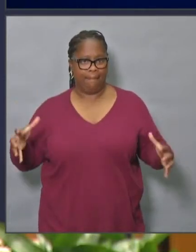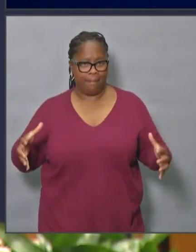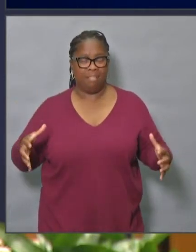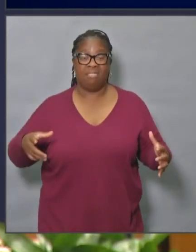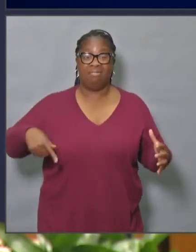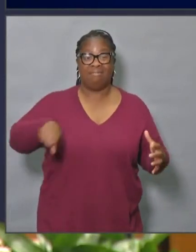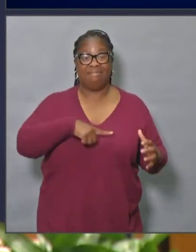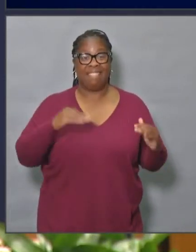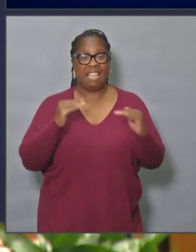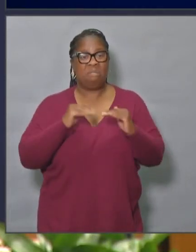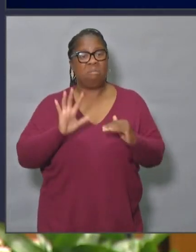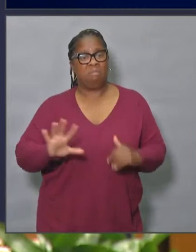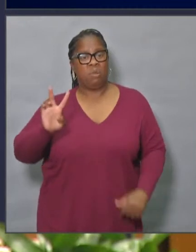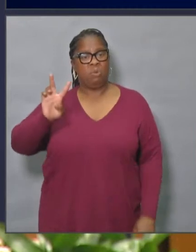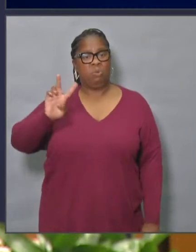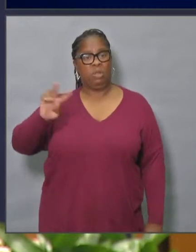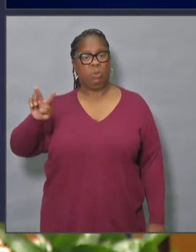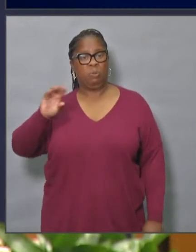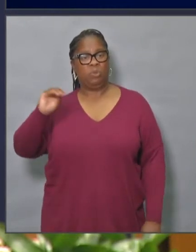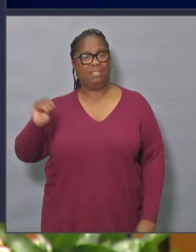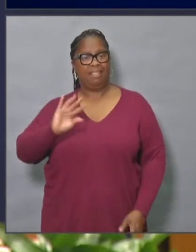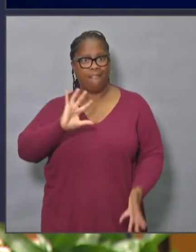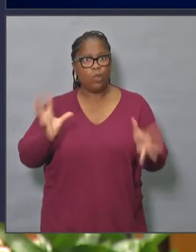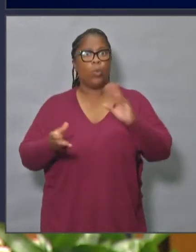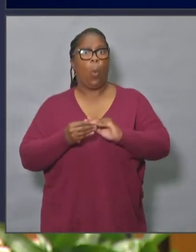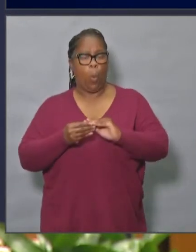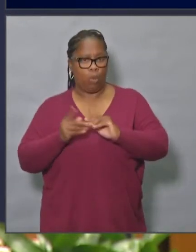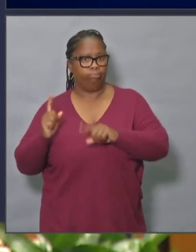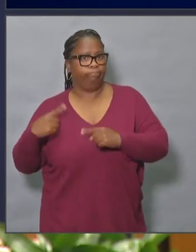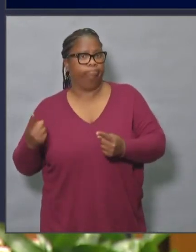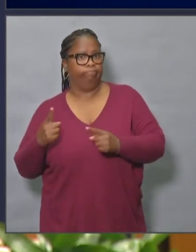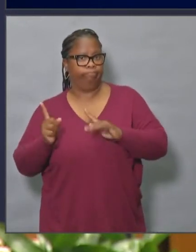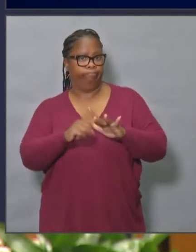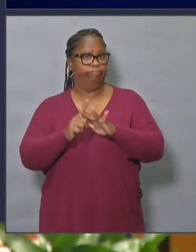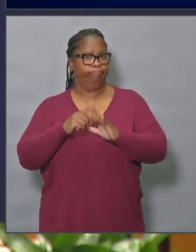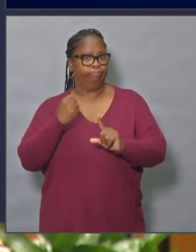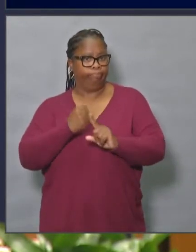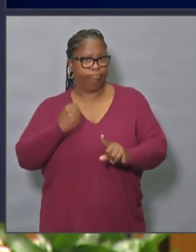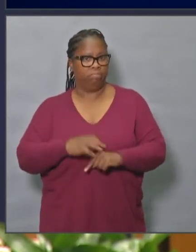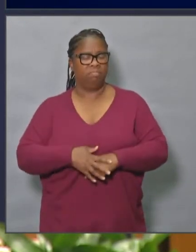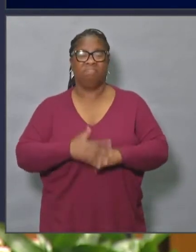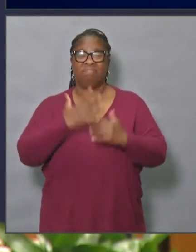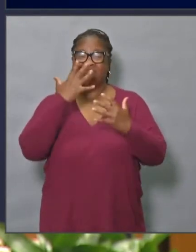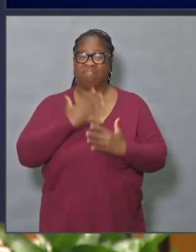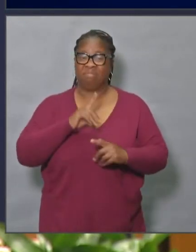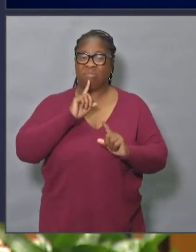amount to 22% of all of our cases. We are sad to report that